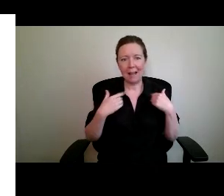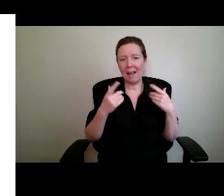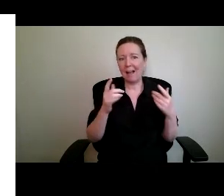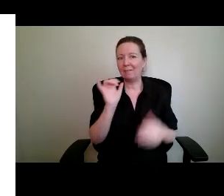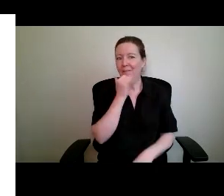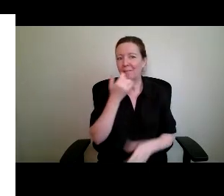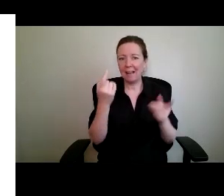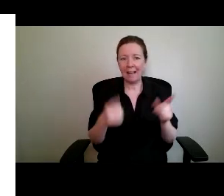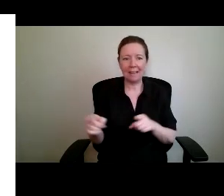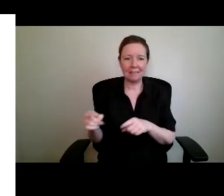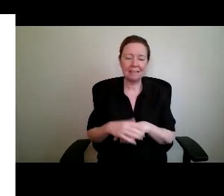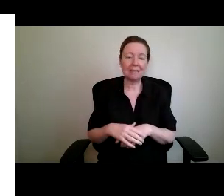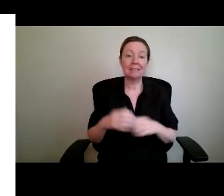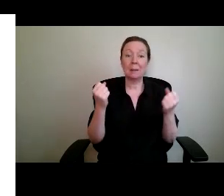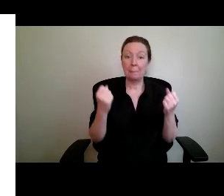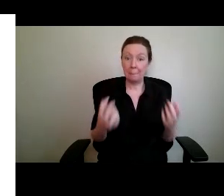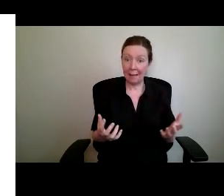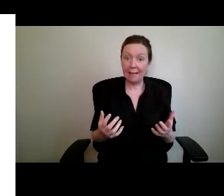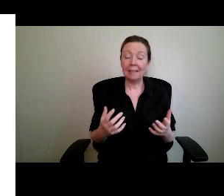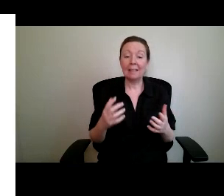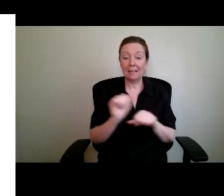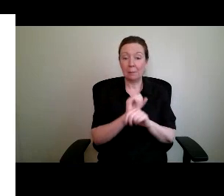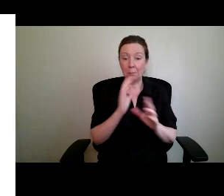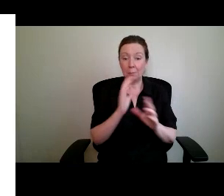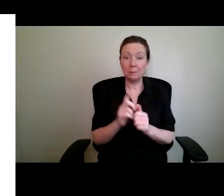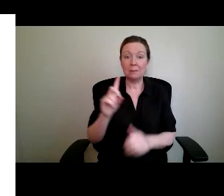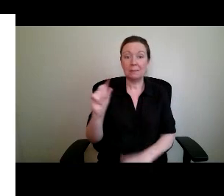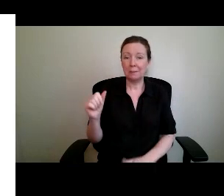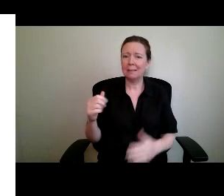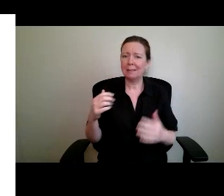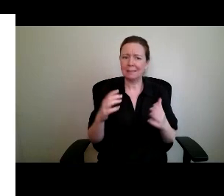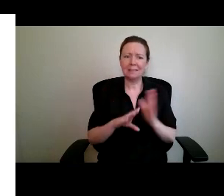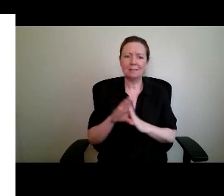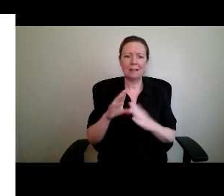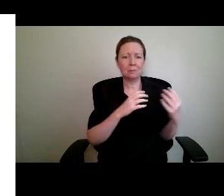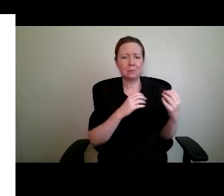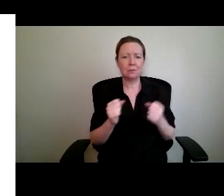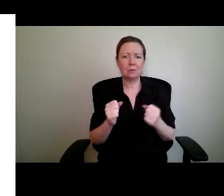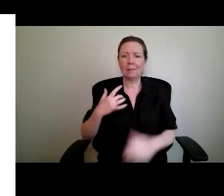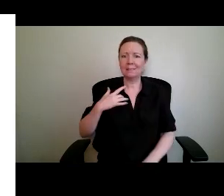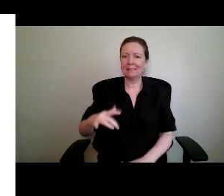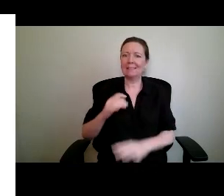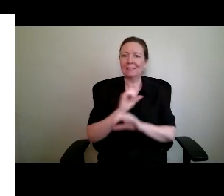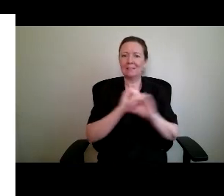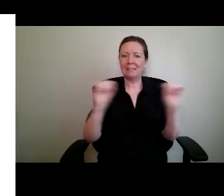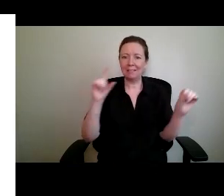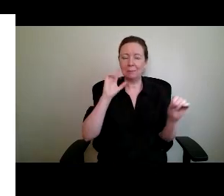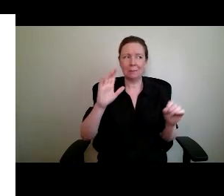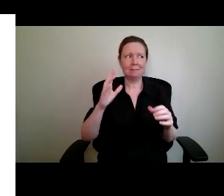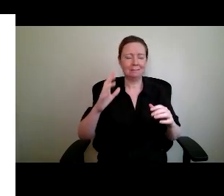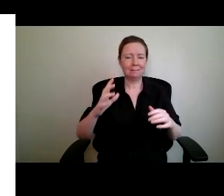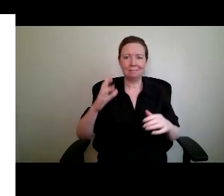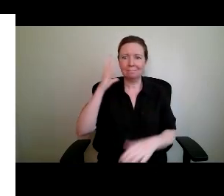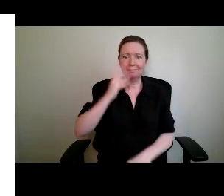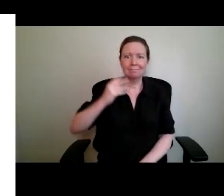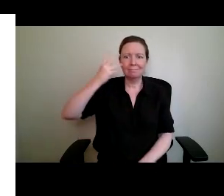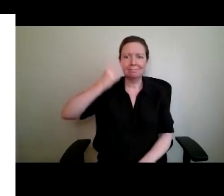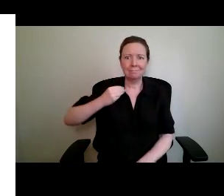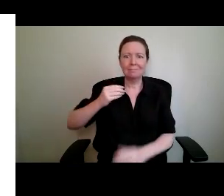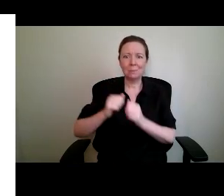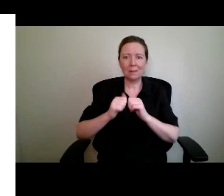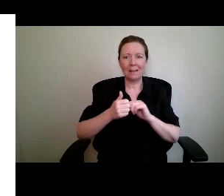many employees with disabilities develop a strong sense of safety due to their lived experiences and the need